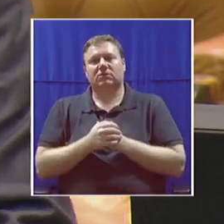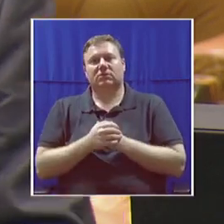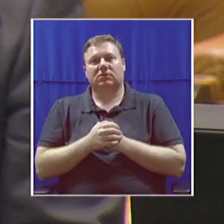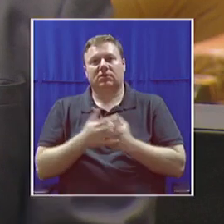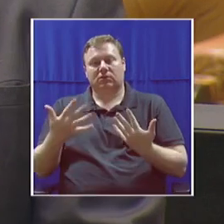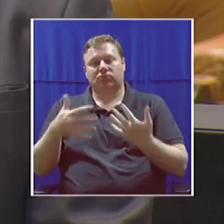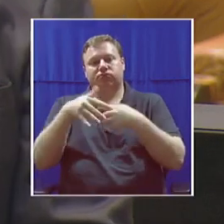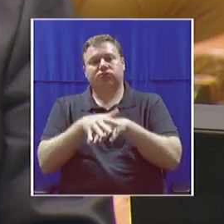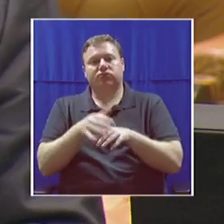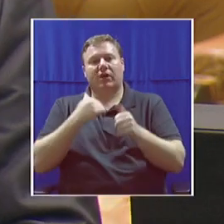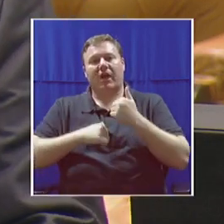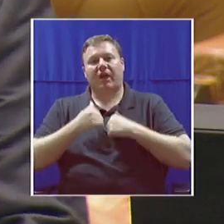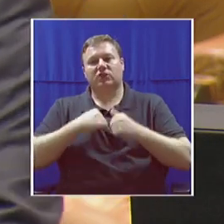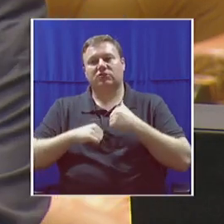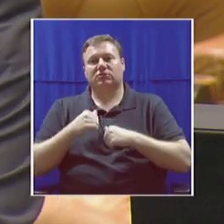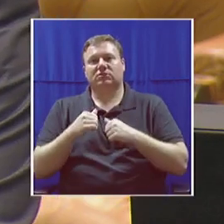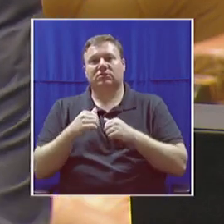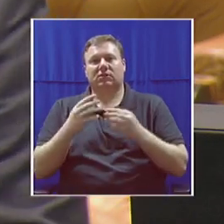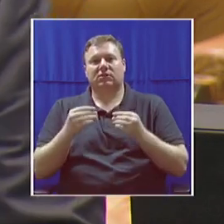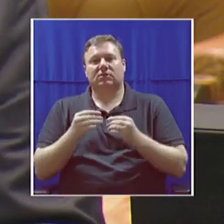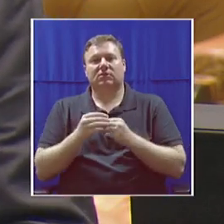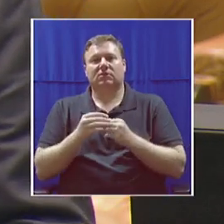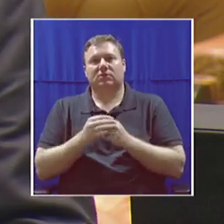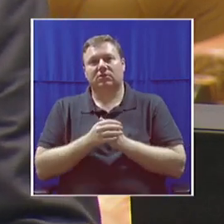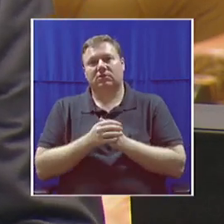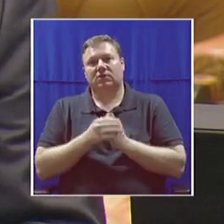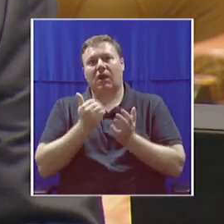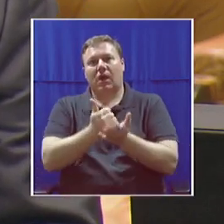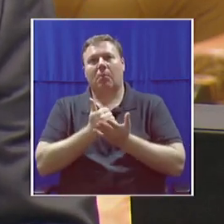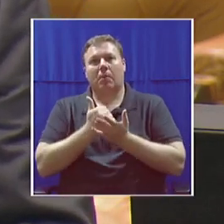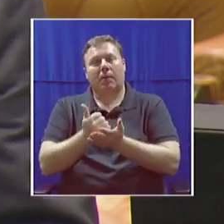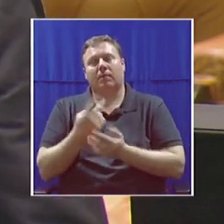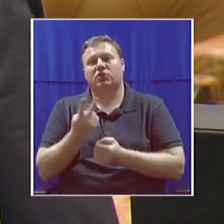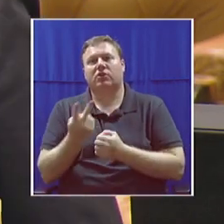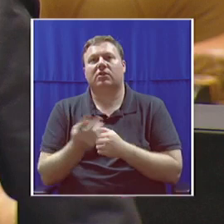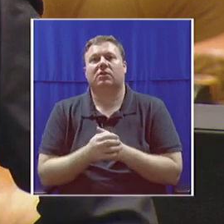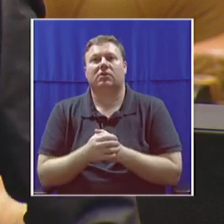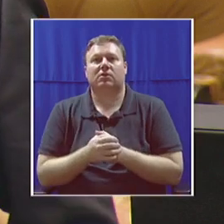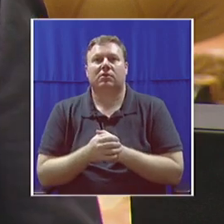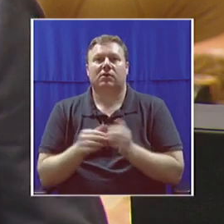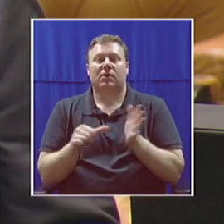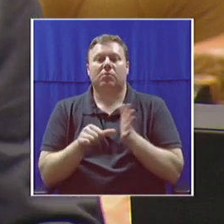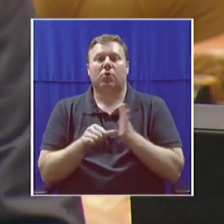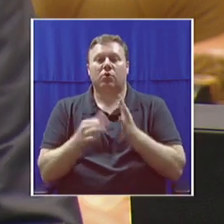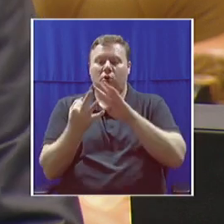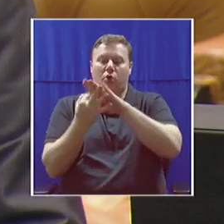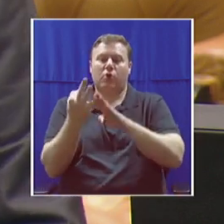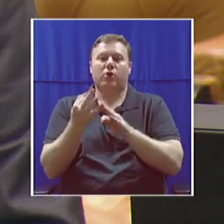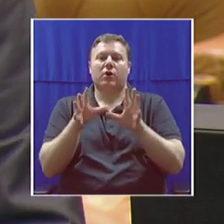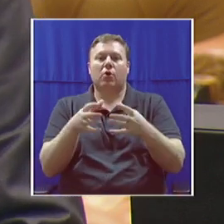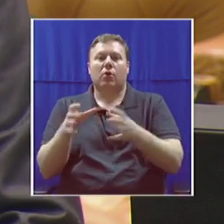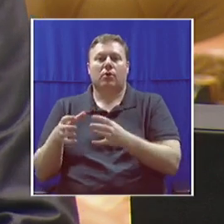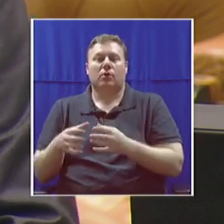legislation with one another therefore it is very important for the three spheres of government to work together and